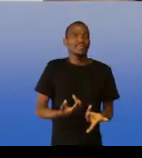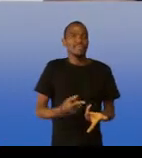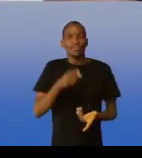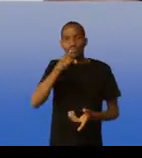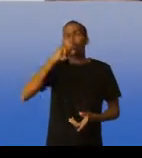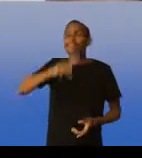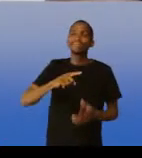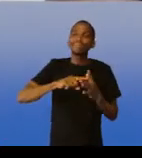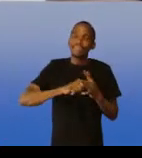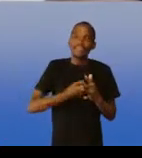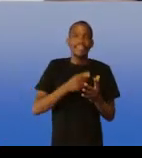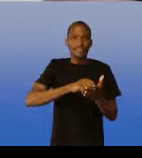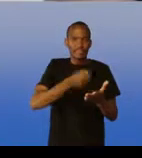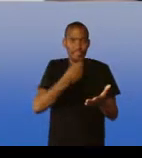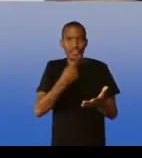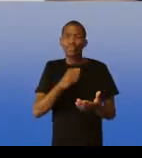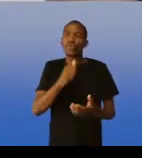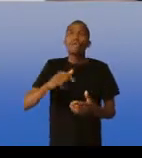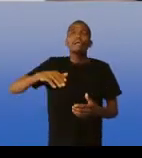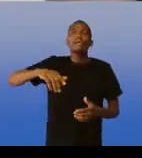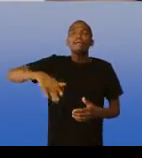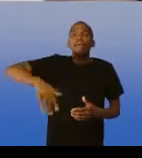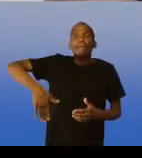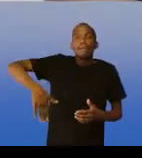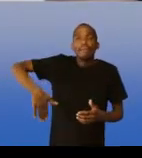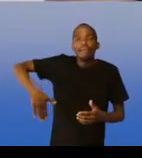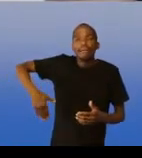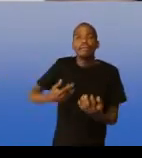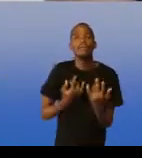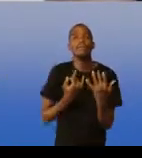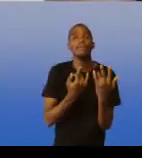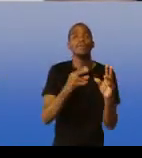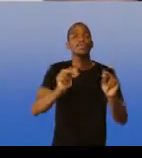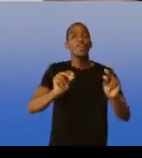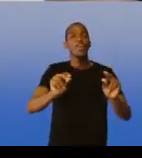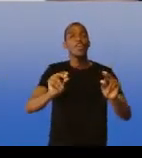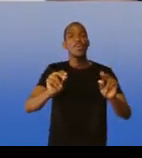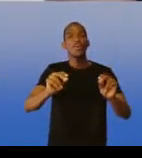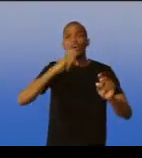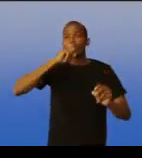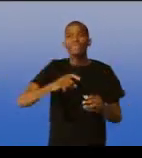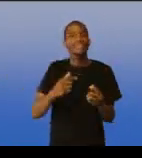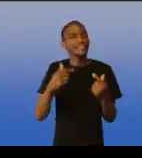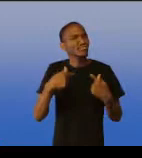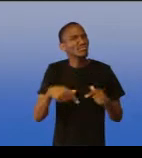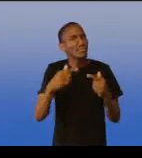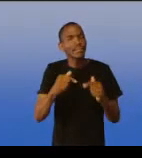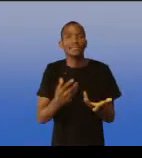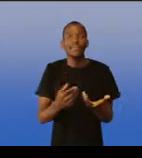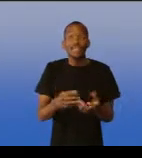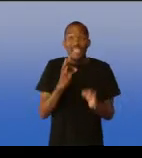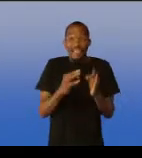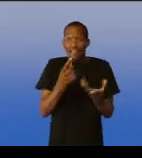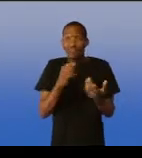on treatment without the delays because we are avoiding getting opportunistic infections like